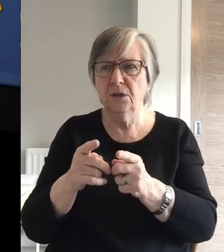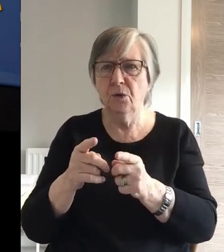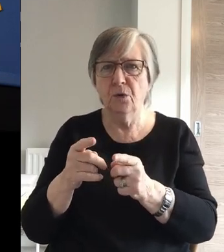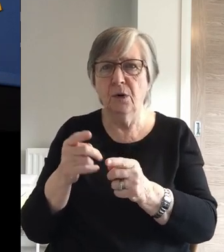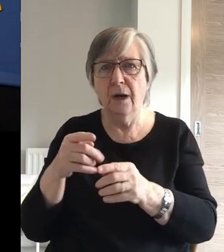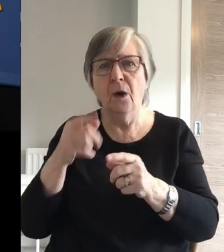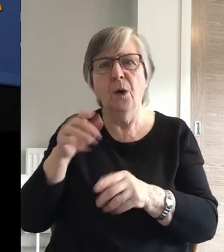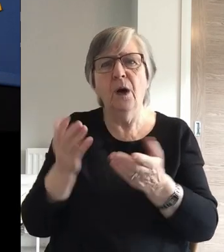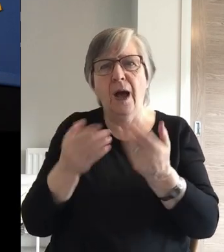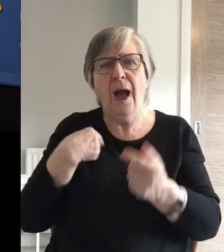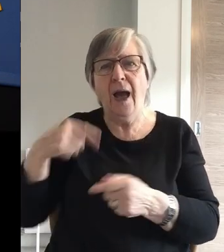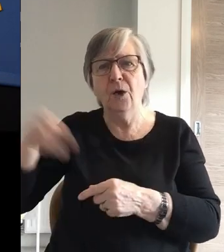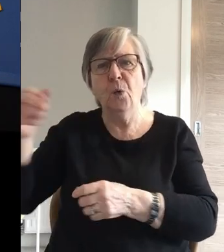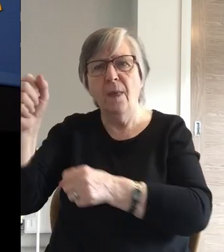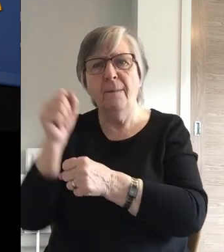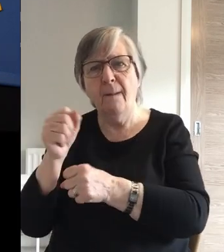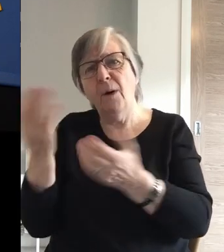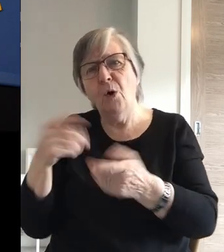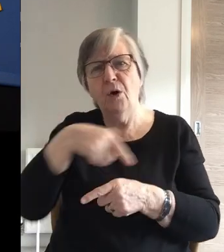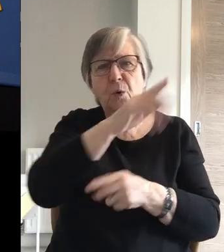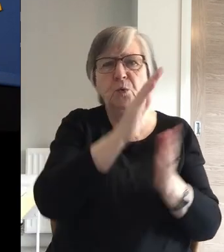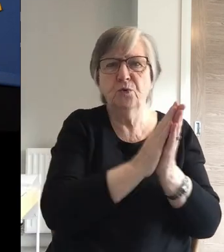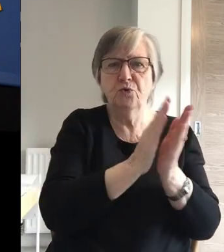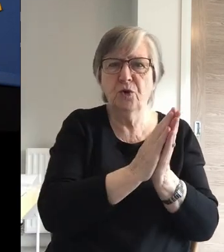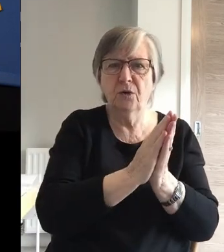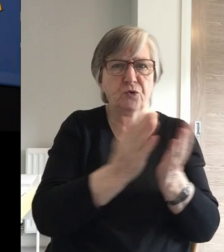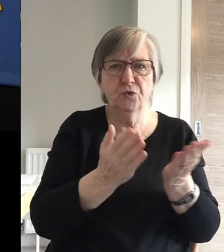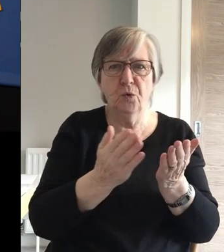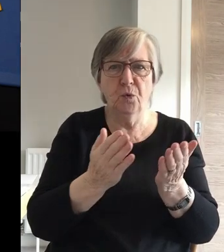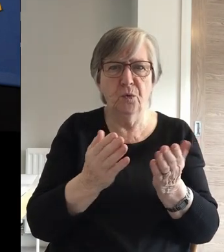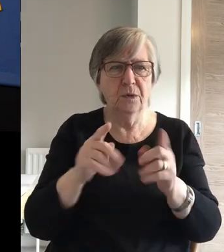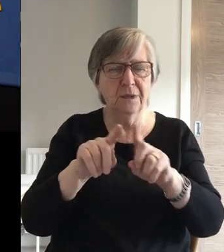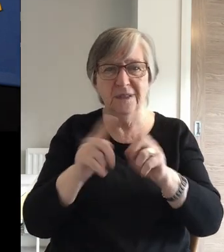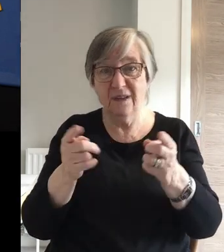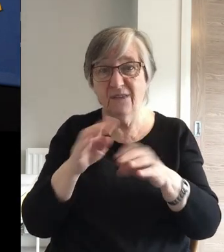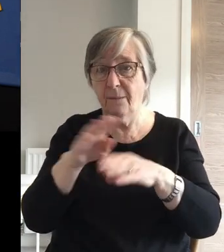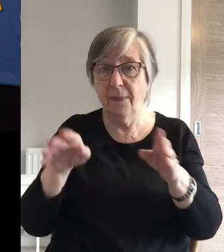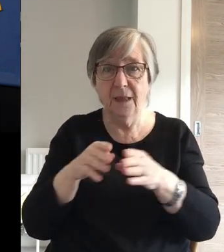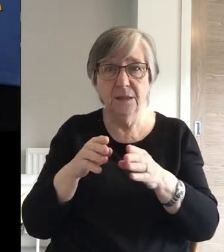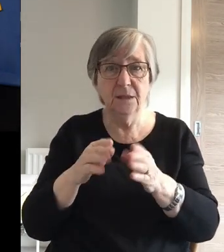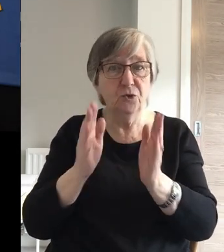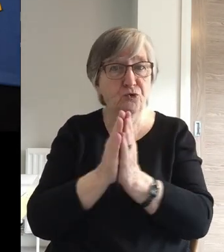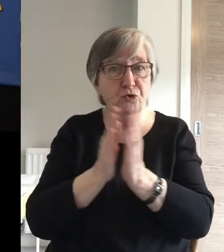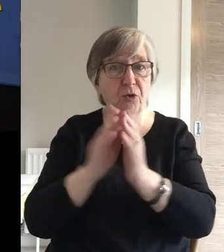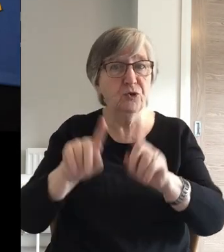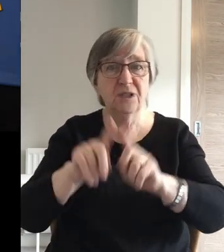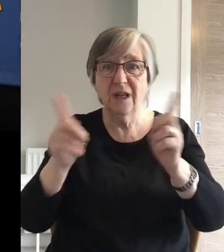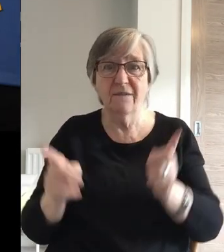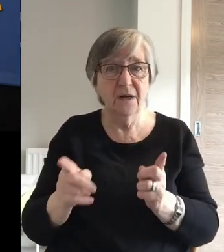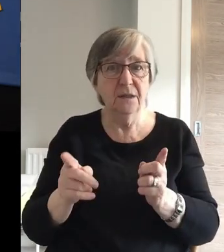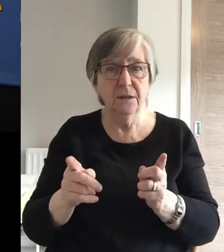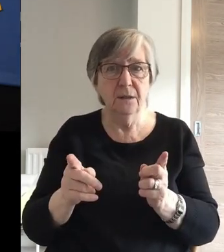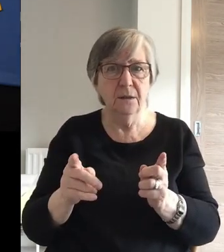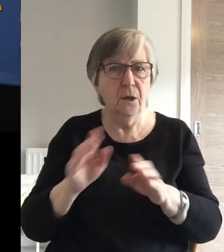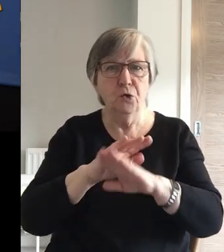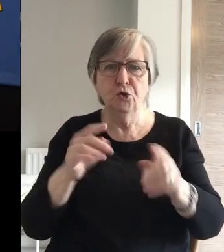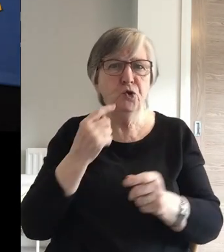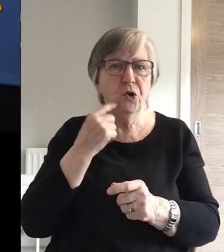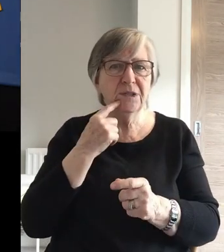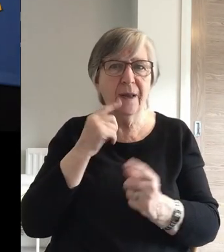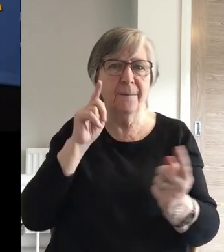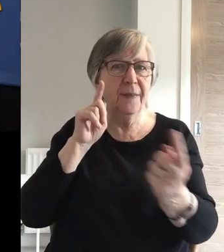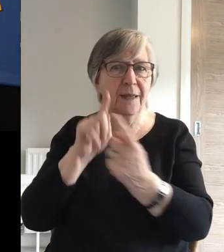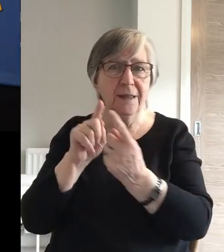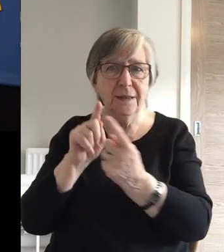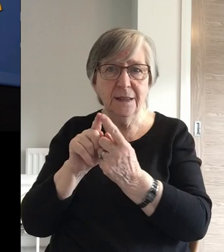pub or the sports or anything else where people gather to see one another. Our gathering is not simply our getting together, but